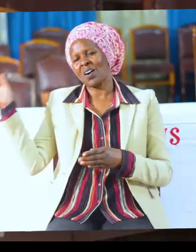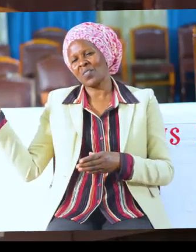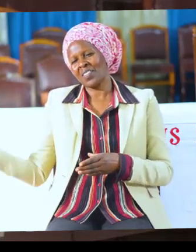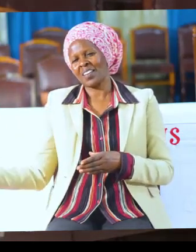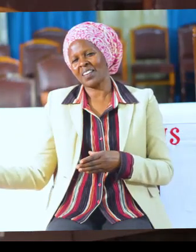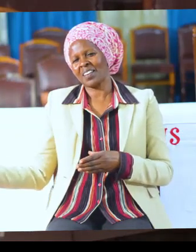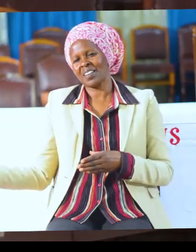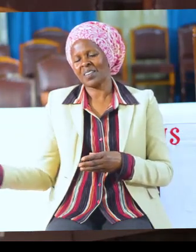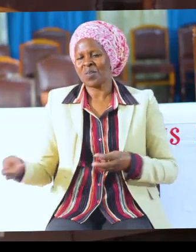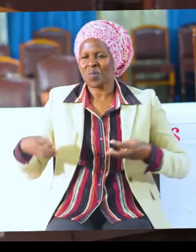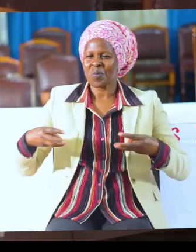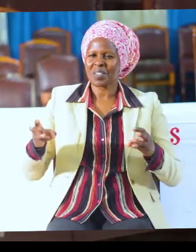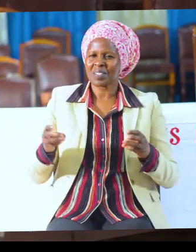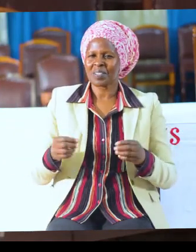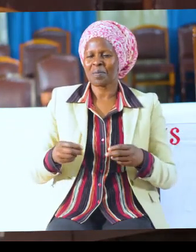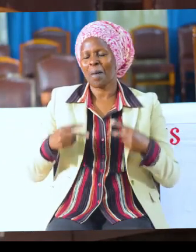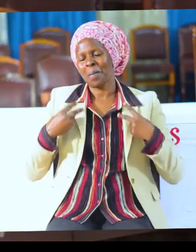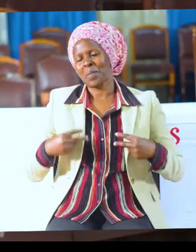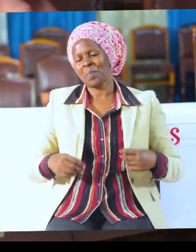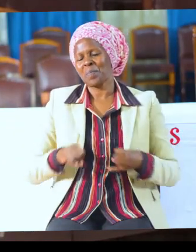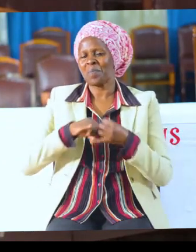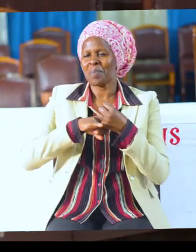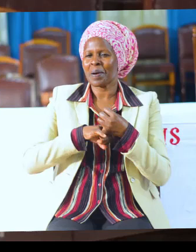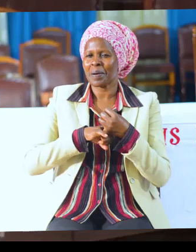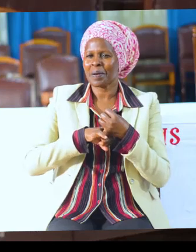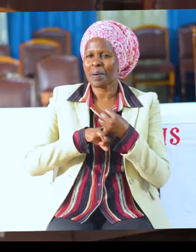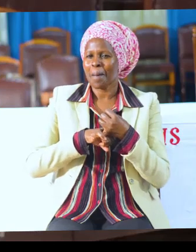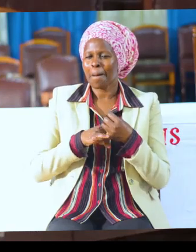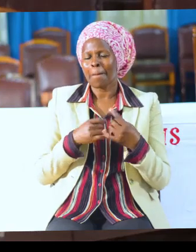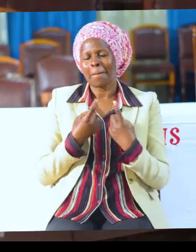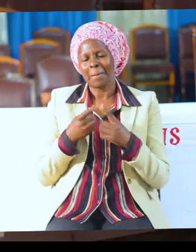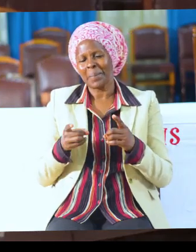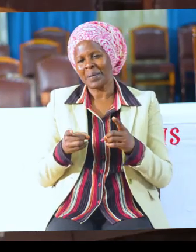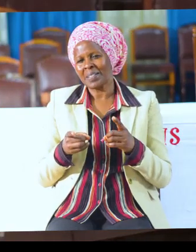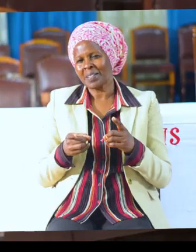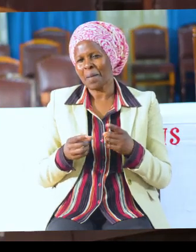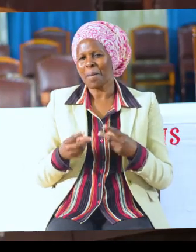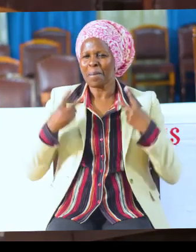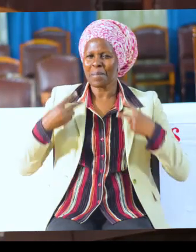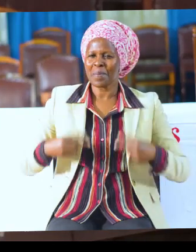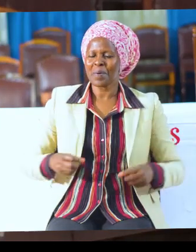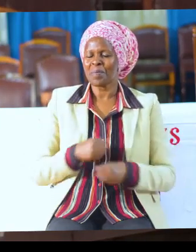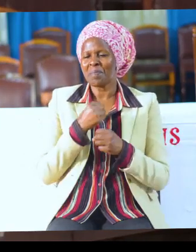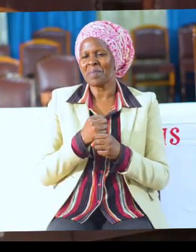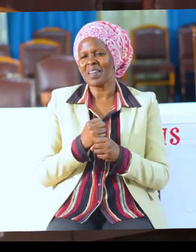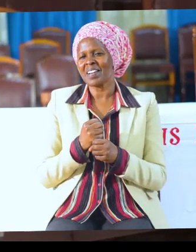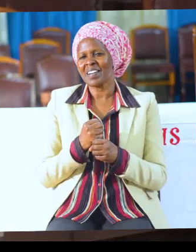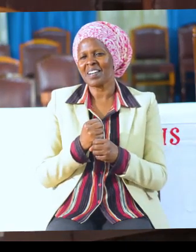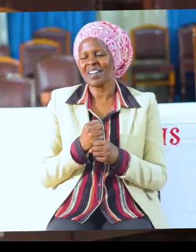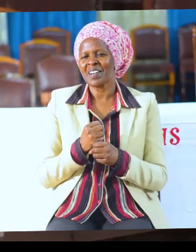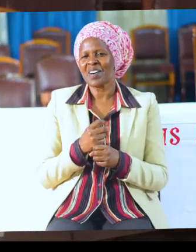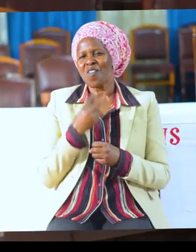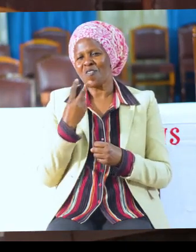there, because there are many ways people get married, but somehow people make vows. Maybe to